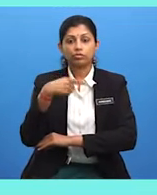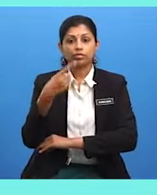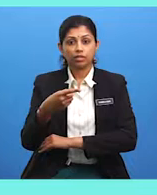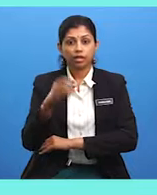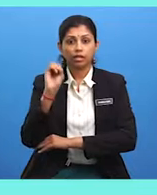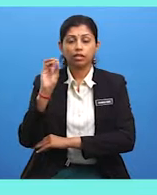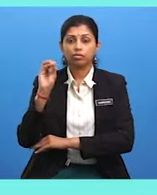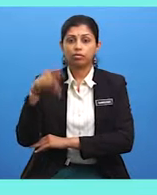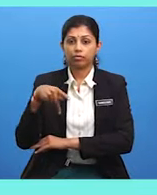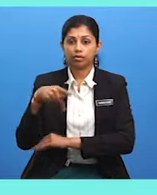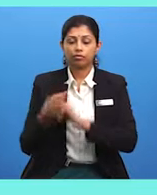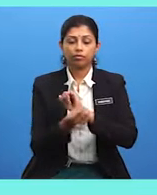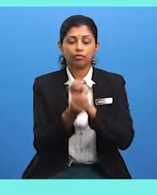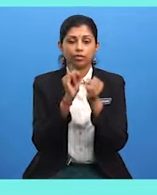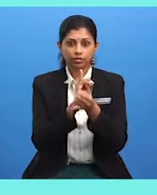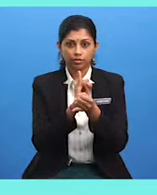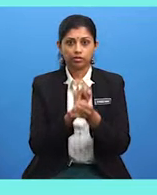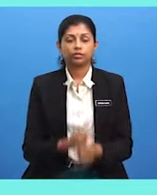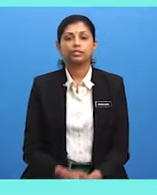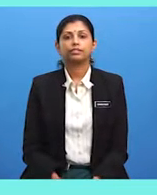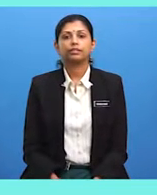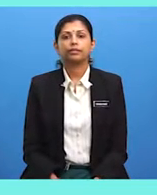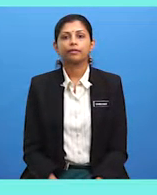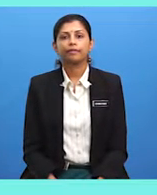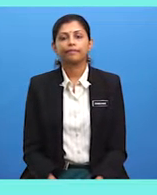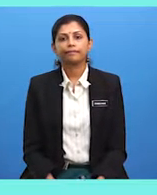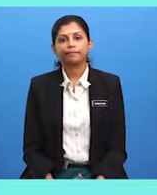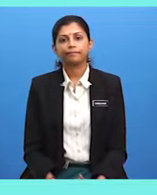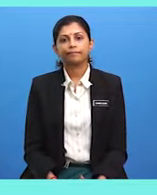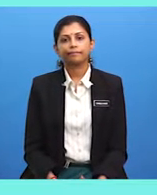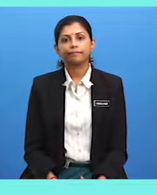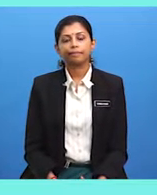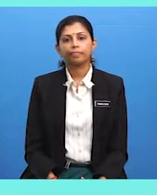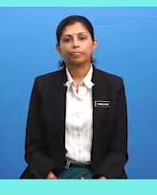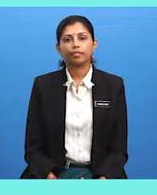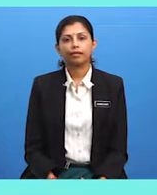will be adjusted and fine-tuned based on observations.